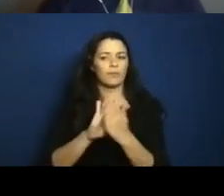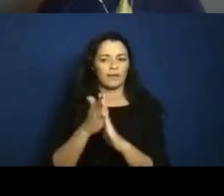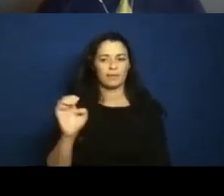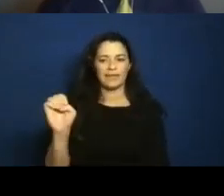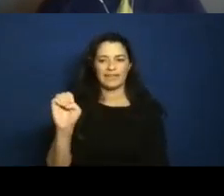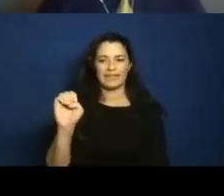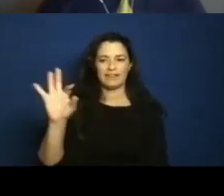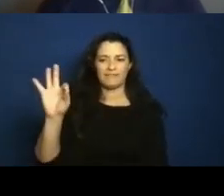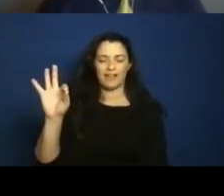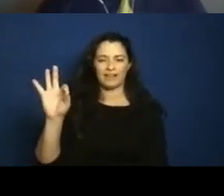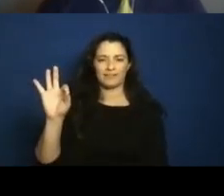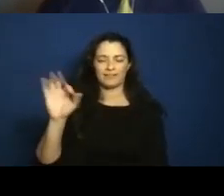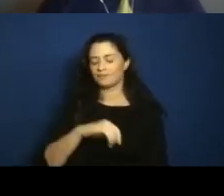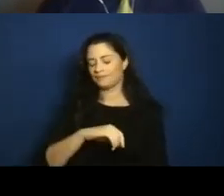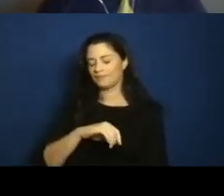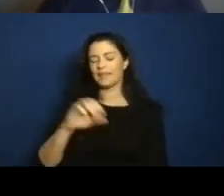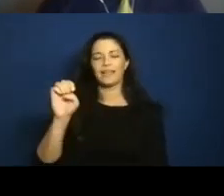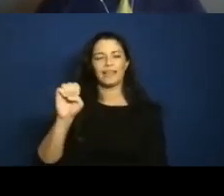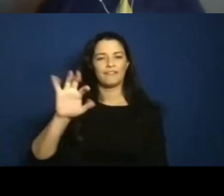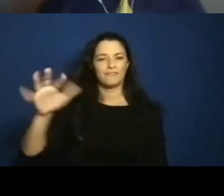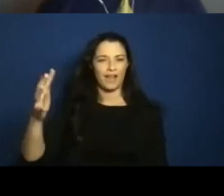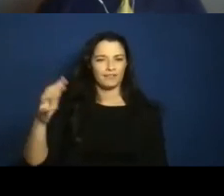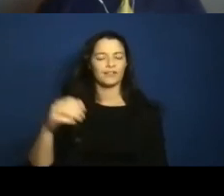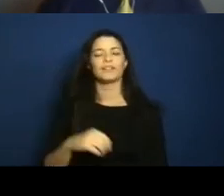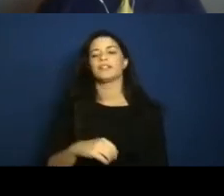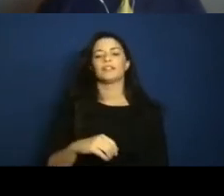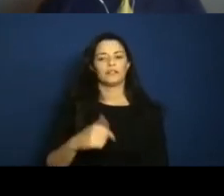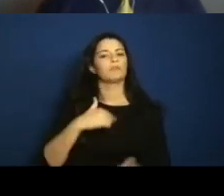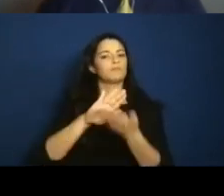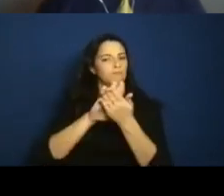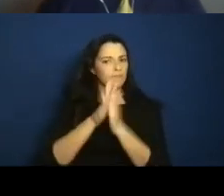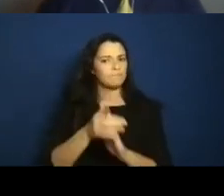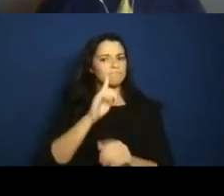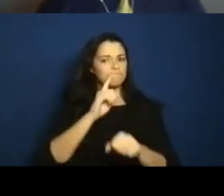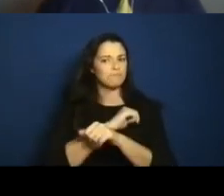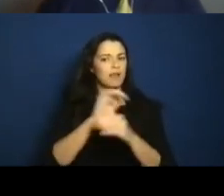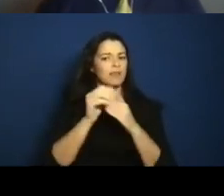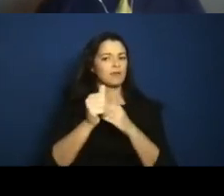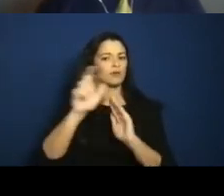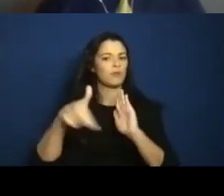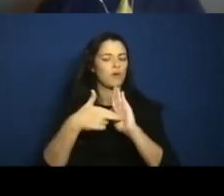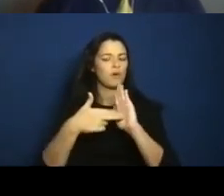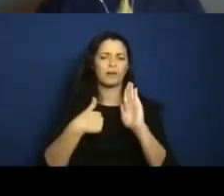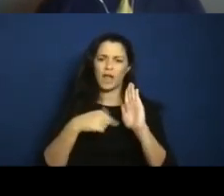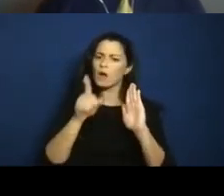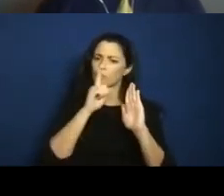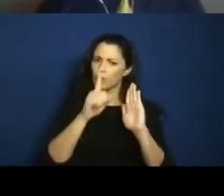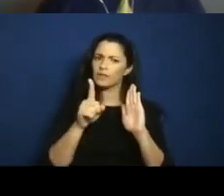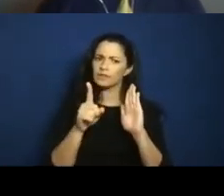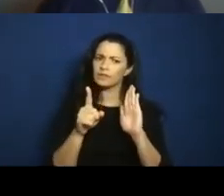So I stepped into a leadership role and I took it seriously because I recognized the importance